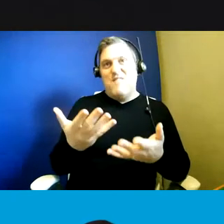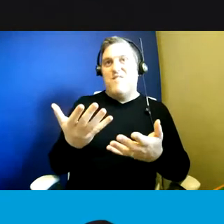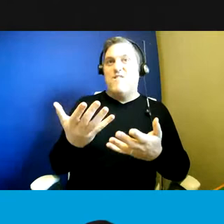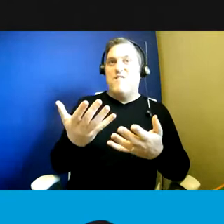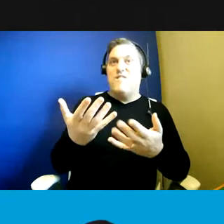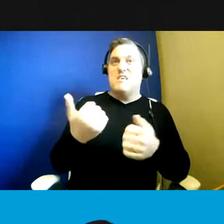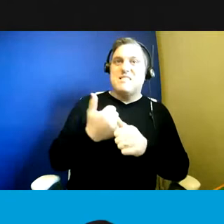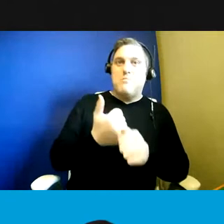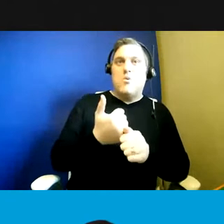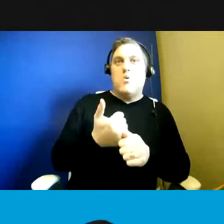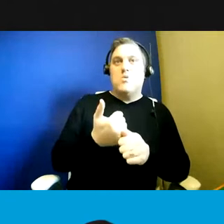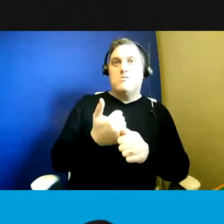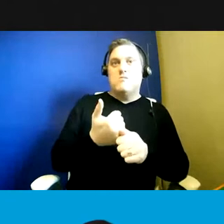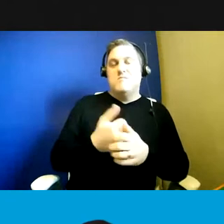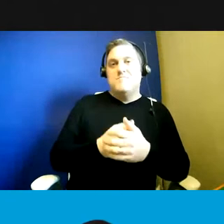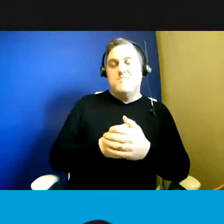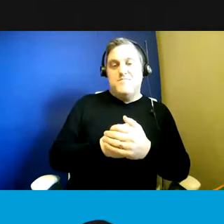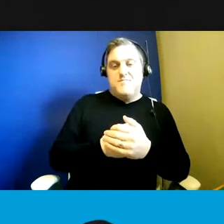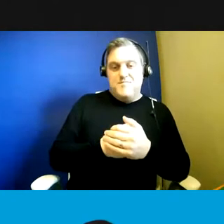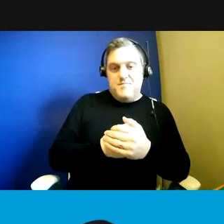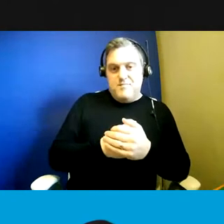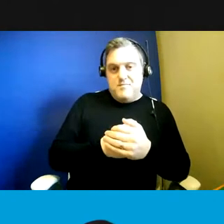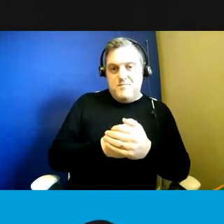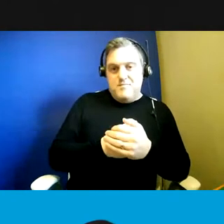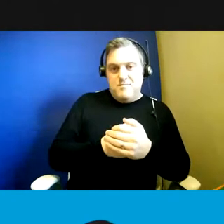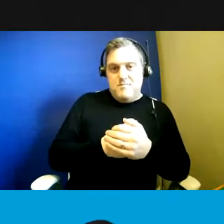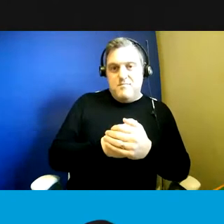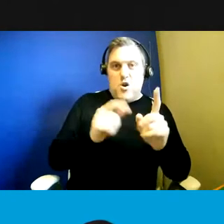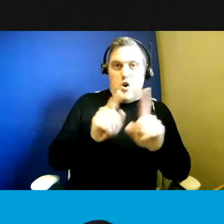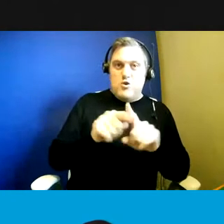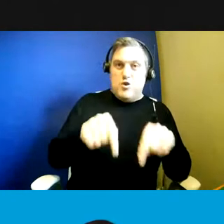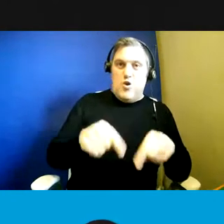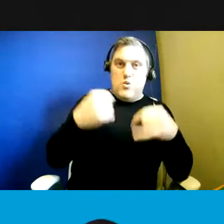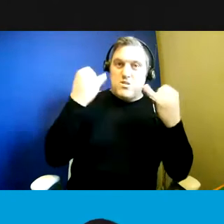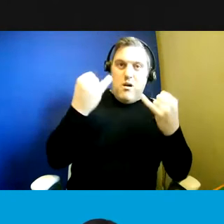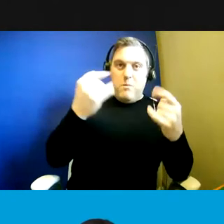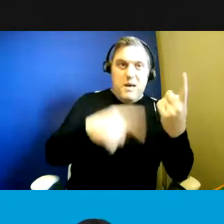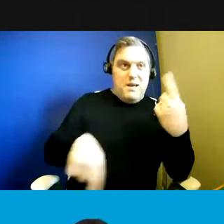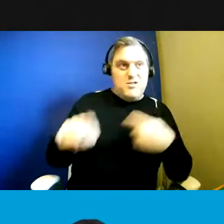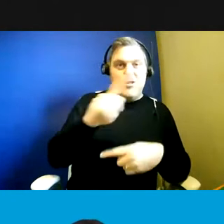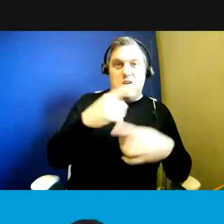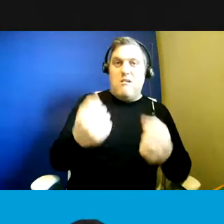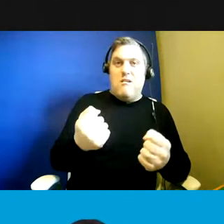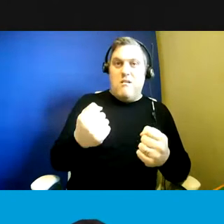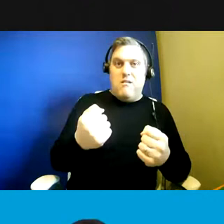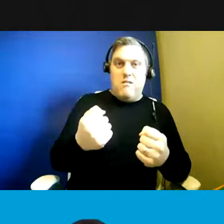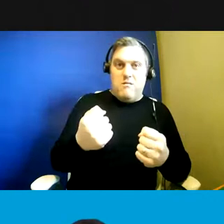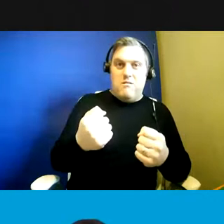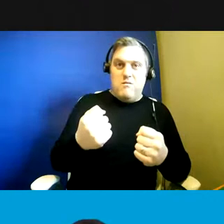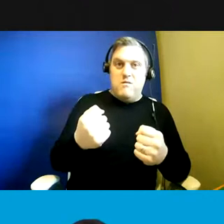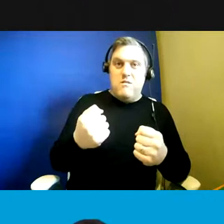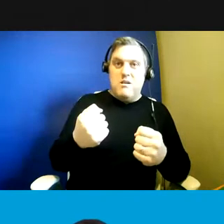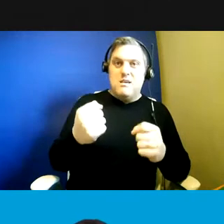and are really, really helpful. And also in Derbyshire, we have a really good access to the Daphne